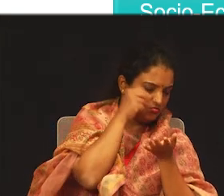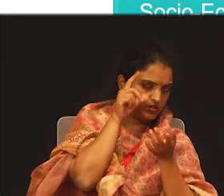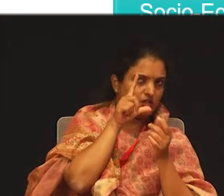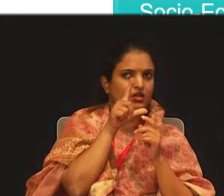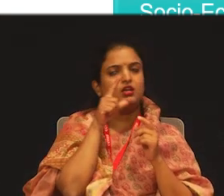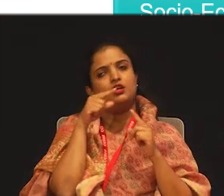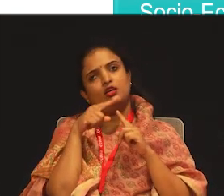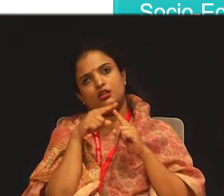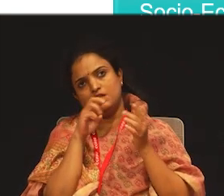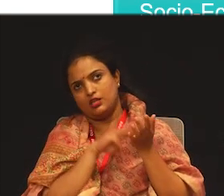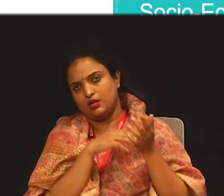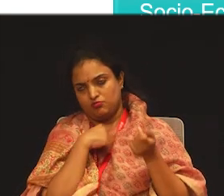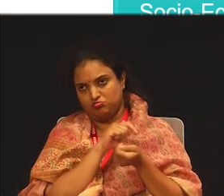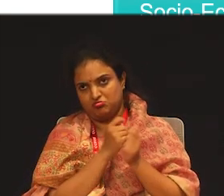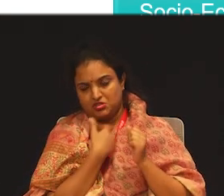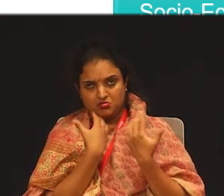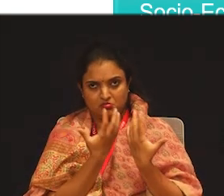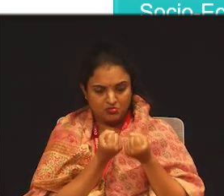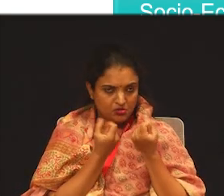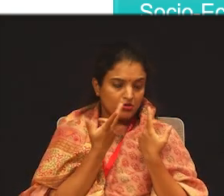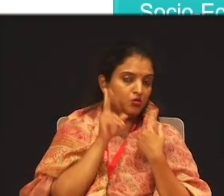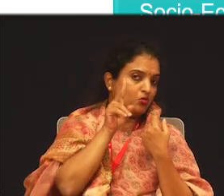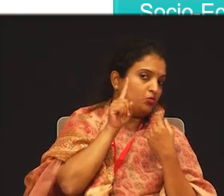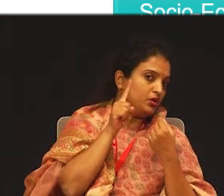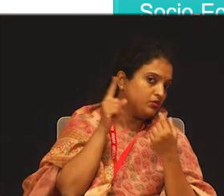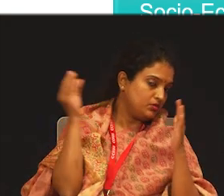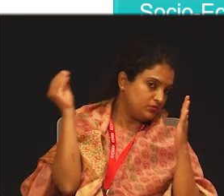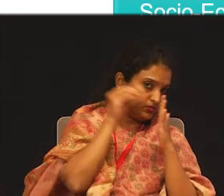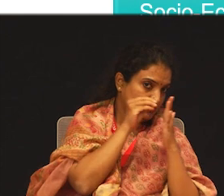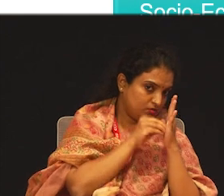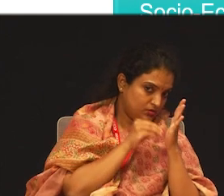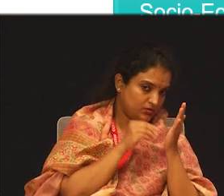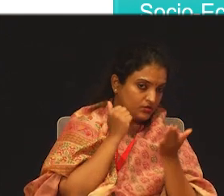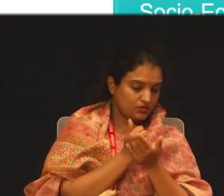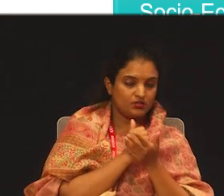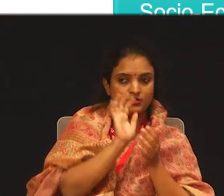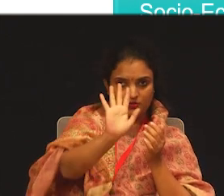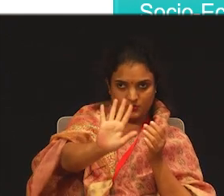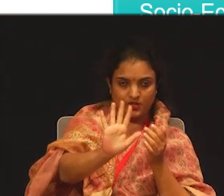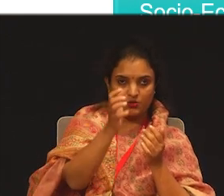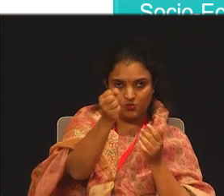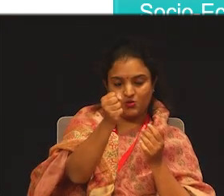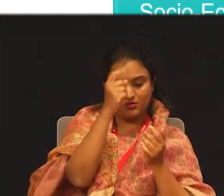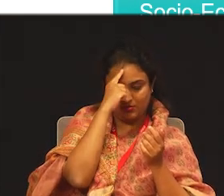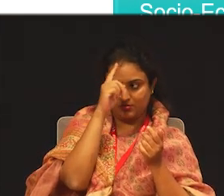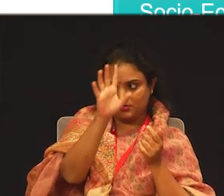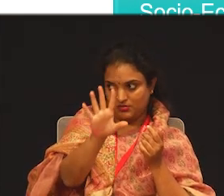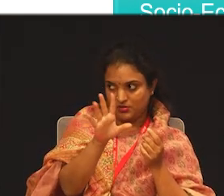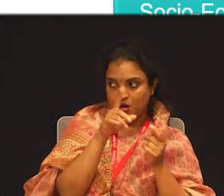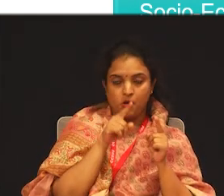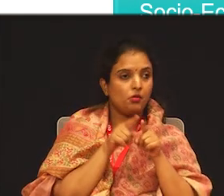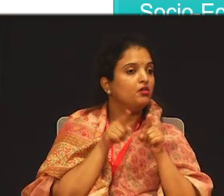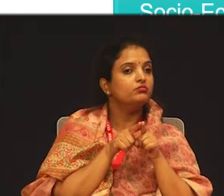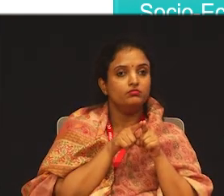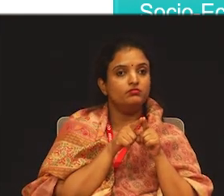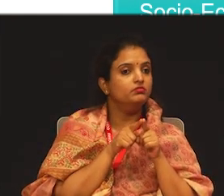material as per the needs of all 21 disability conditions, hold your thoughts. We'll not go